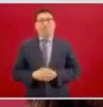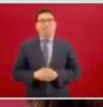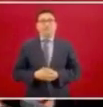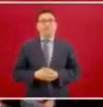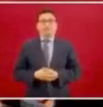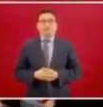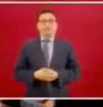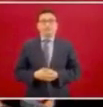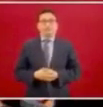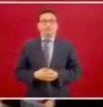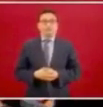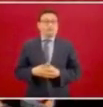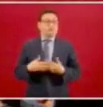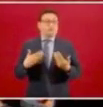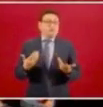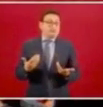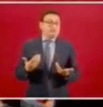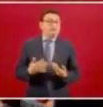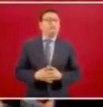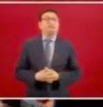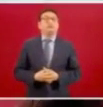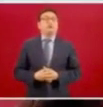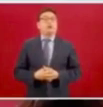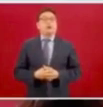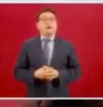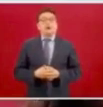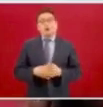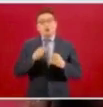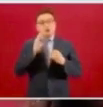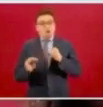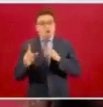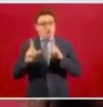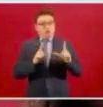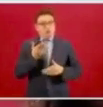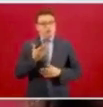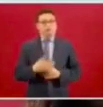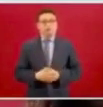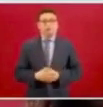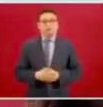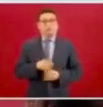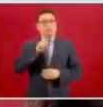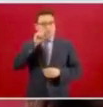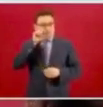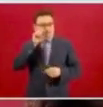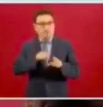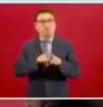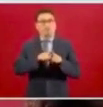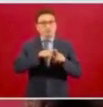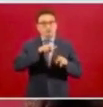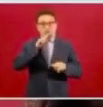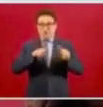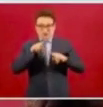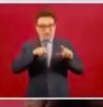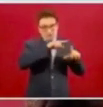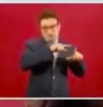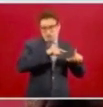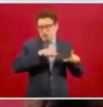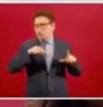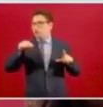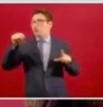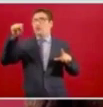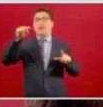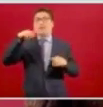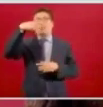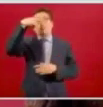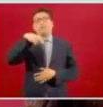they exceed the 5,000 cases. But we are interested in analyzing the Mexican situation. And the